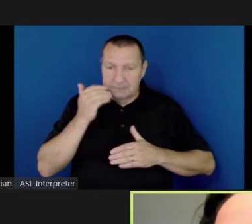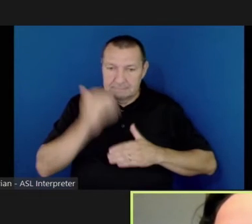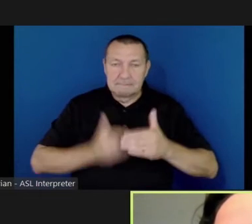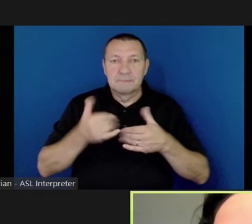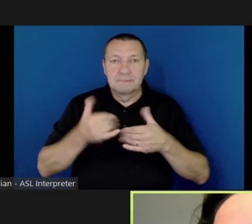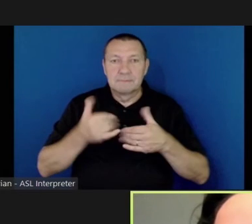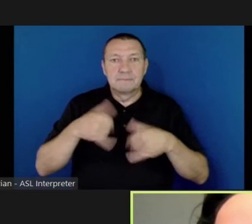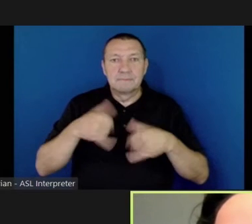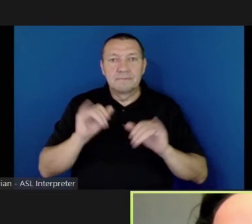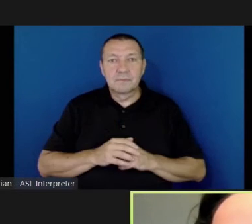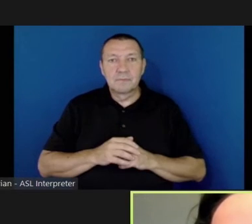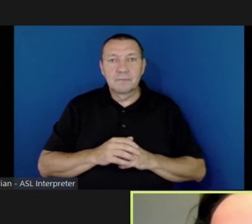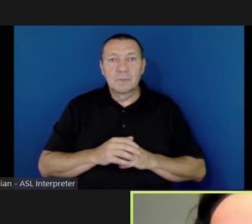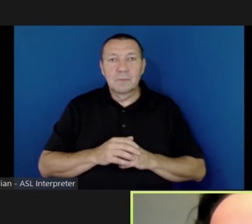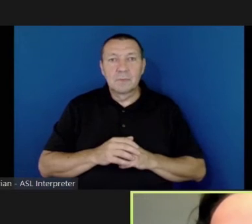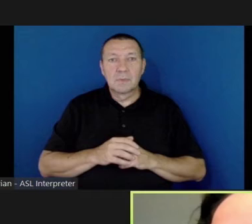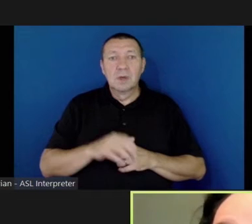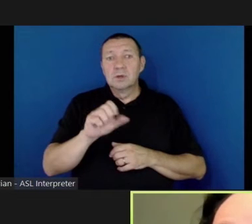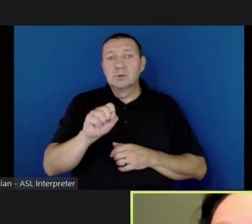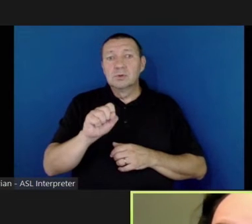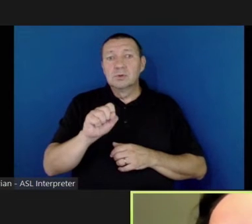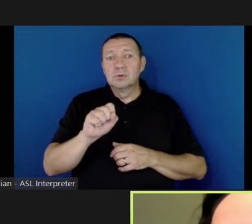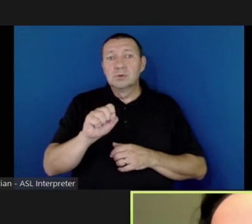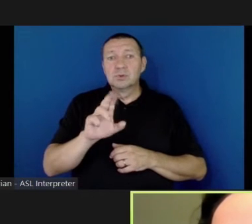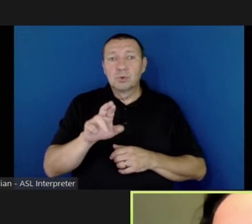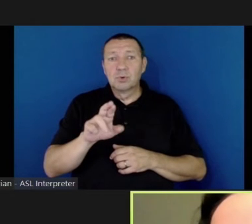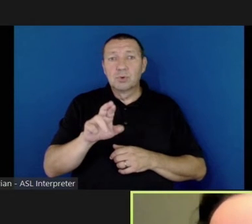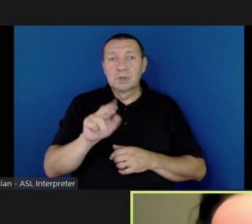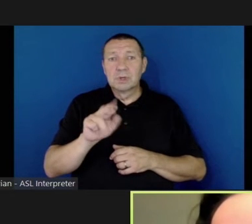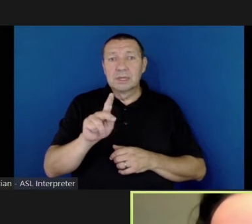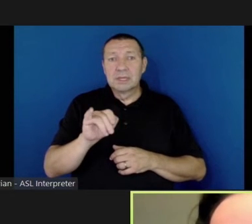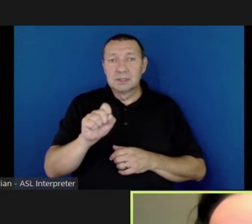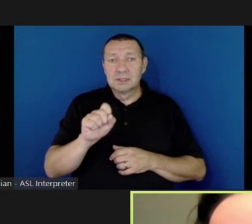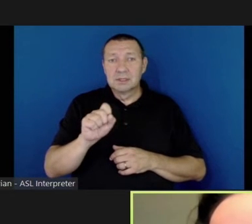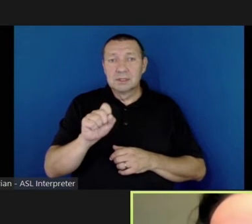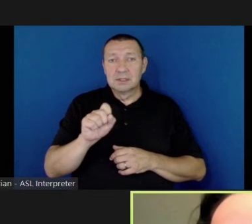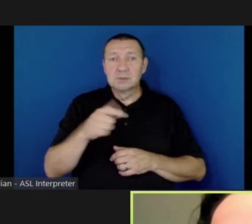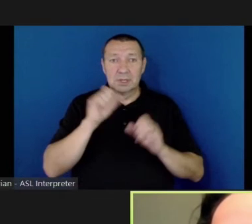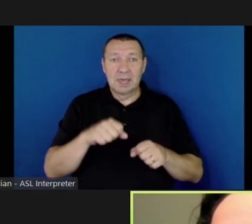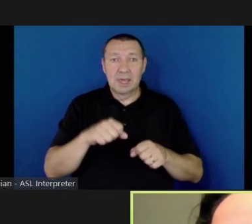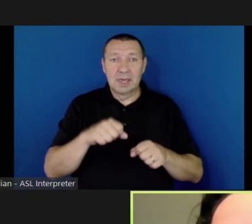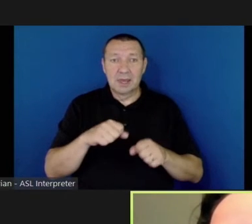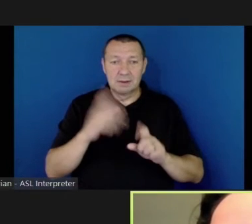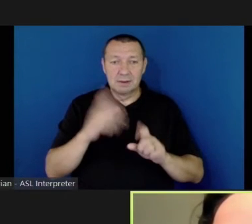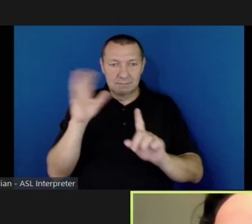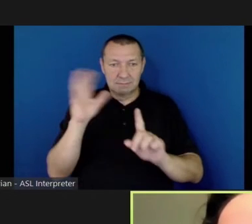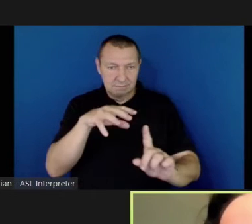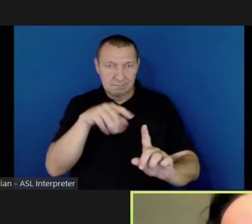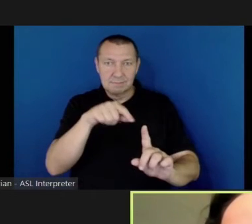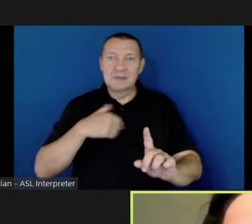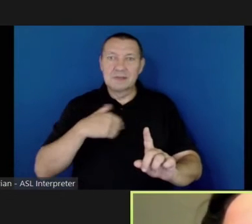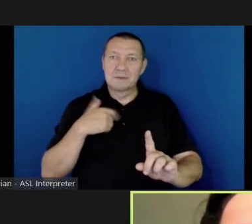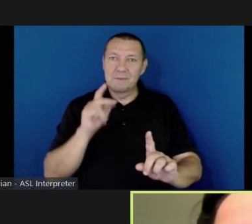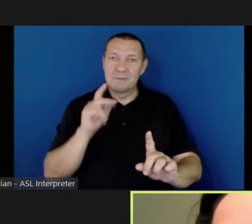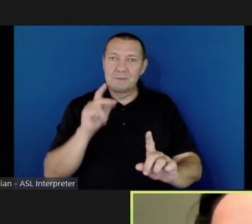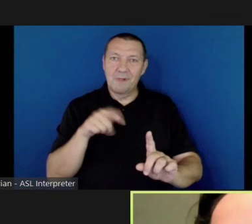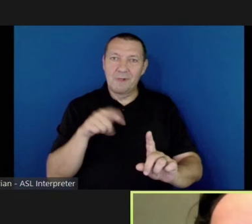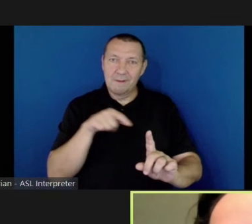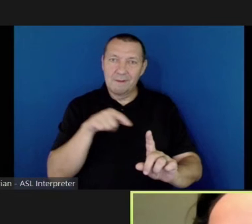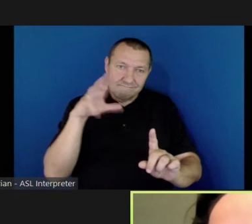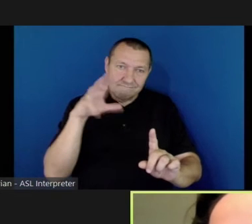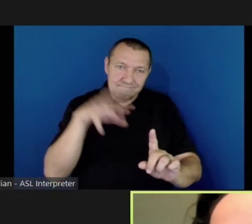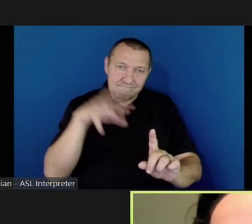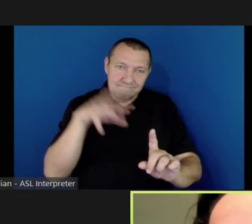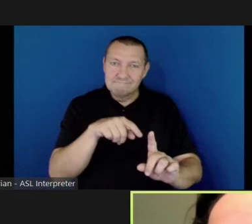things about Super Kids is our ability to put young people in the spotlight. So when I was thinking about what